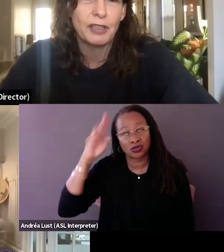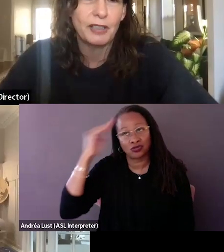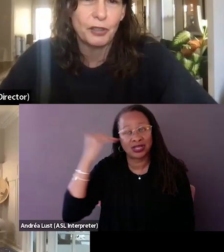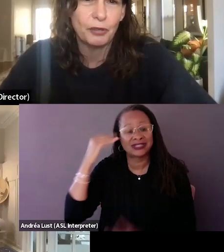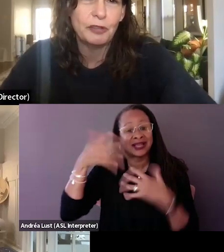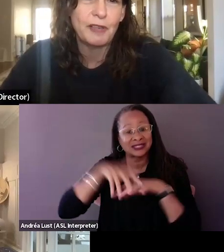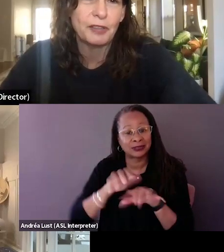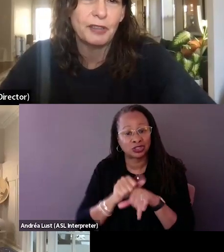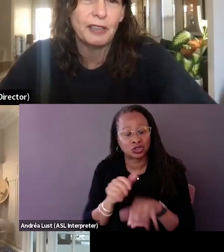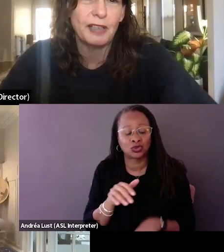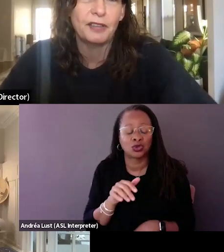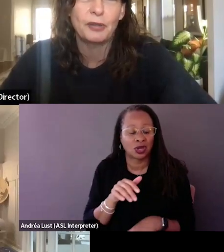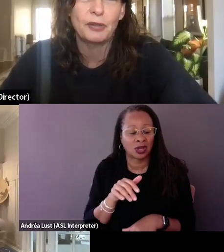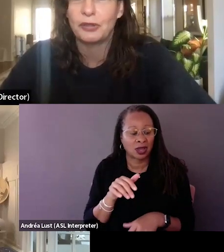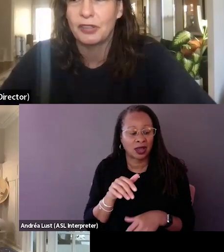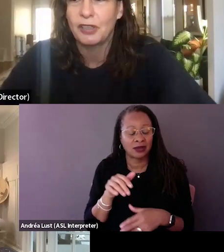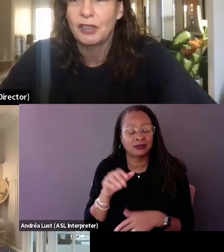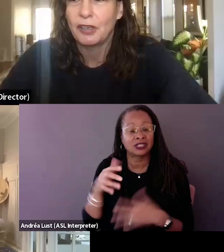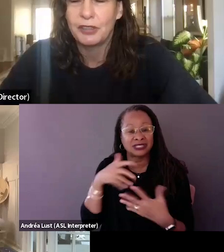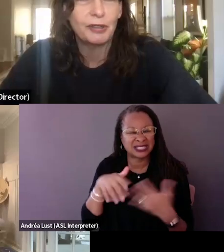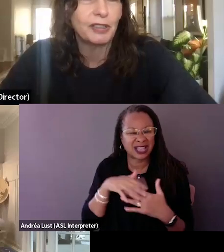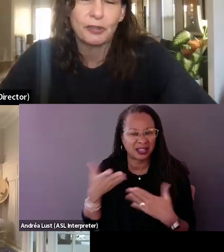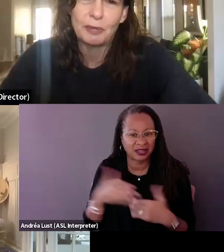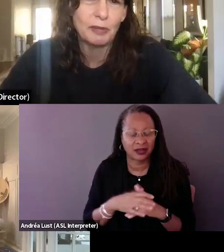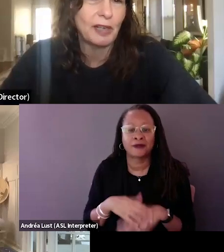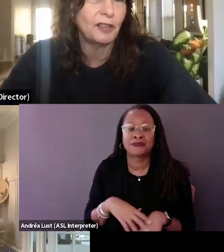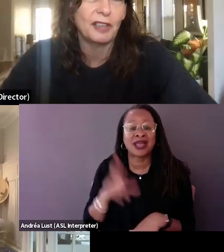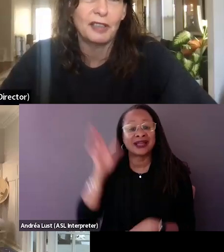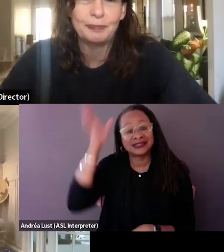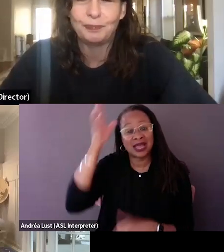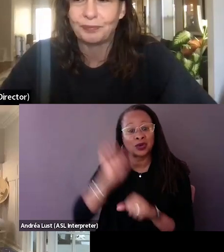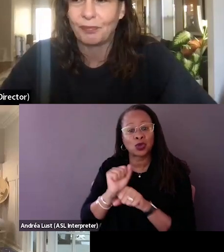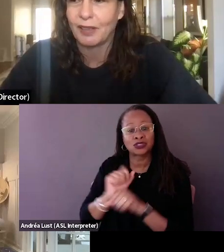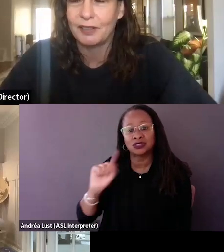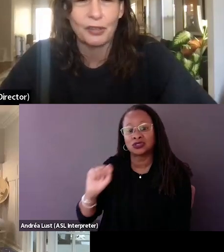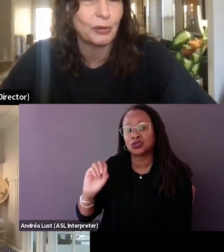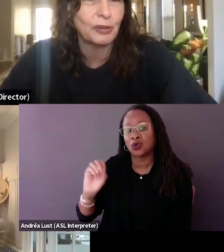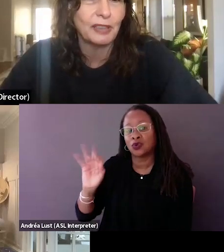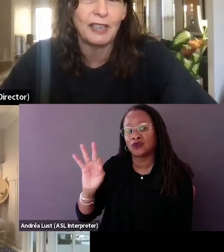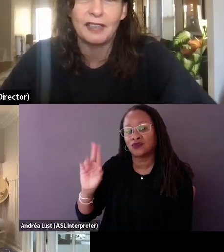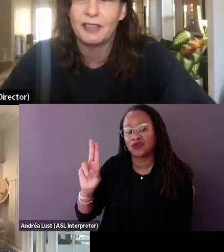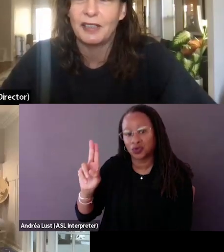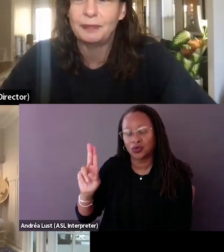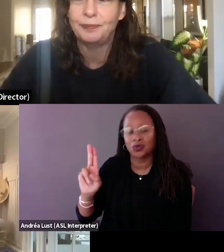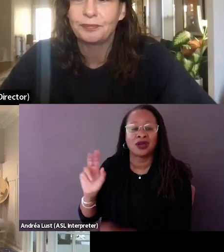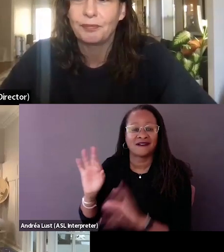is working in a tofu factory, and the girls are doing extremely well in school.